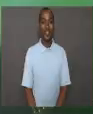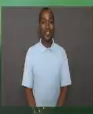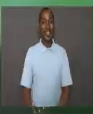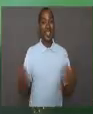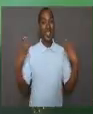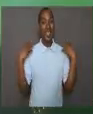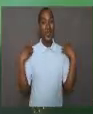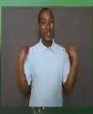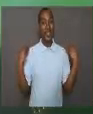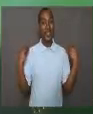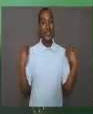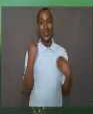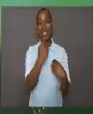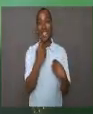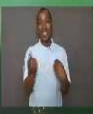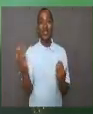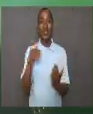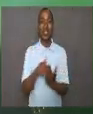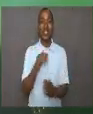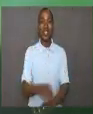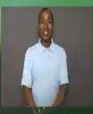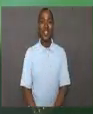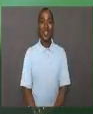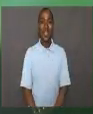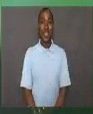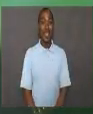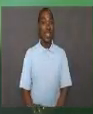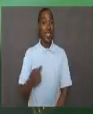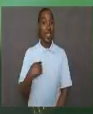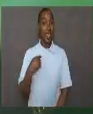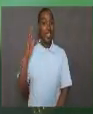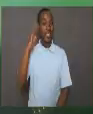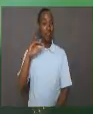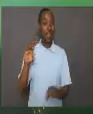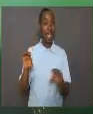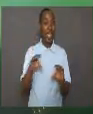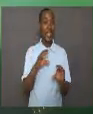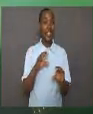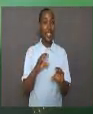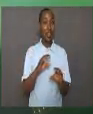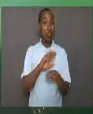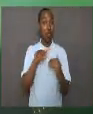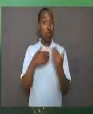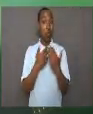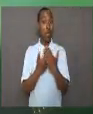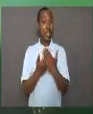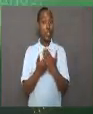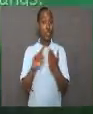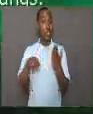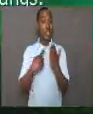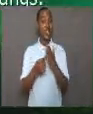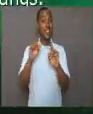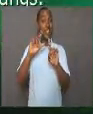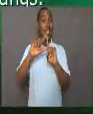Hello again, everyone. I hope you were able to define these